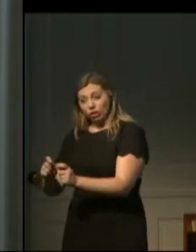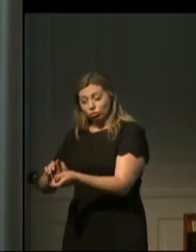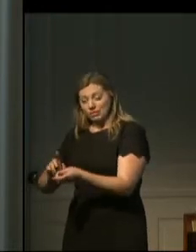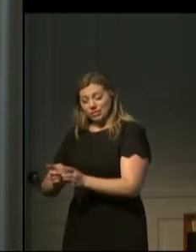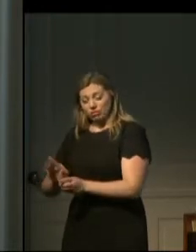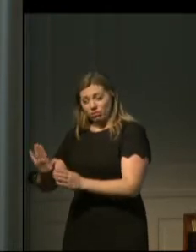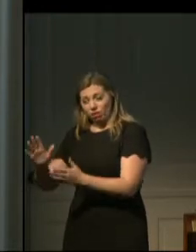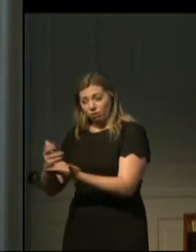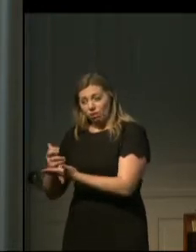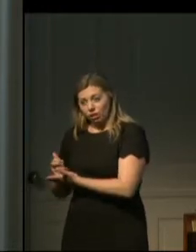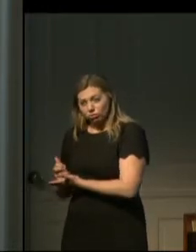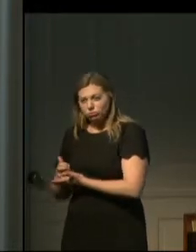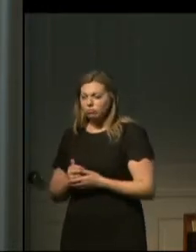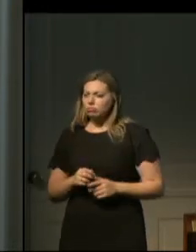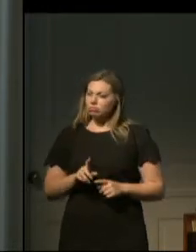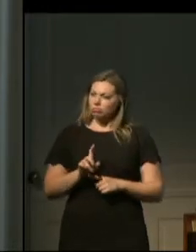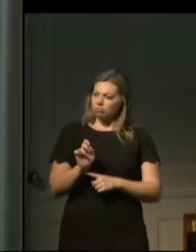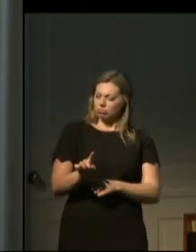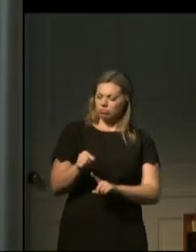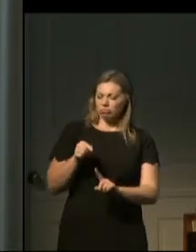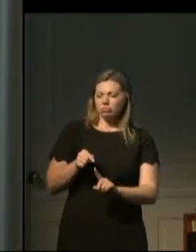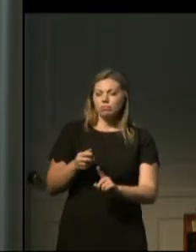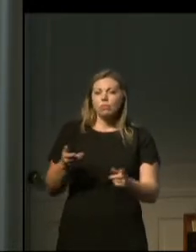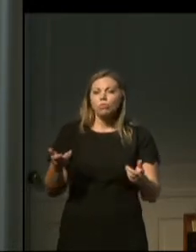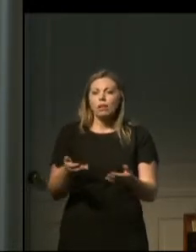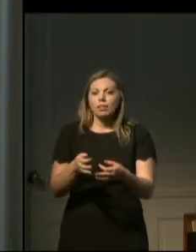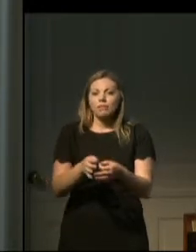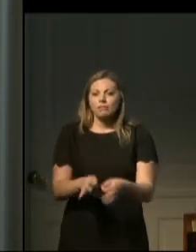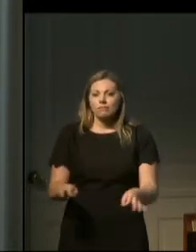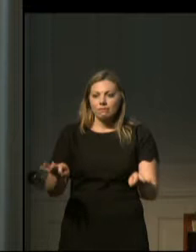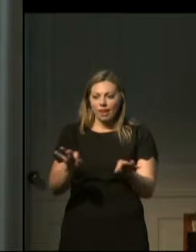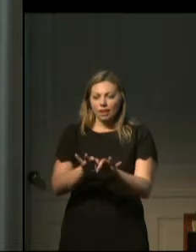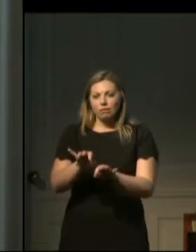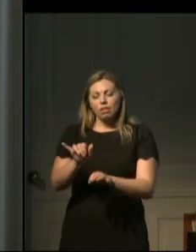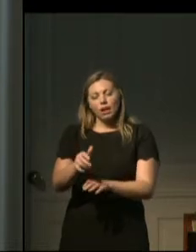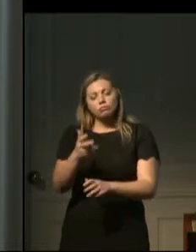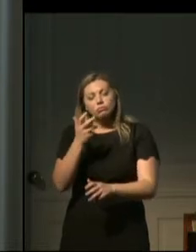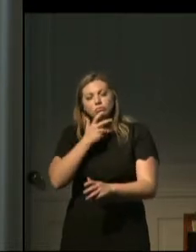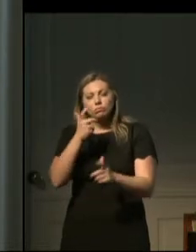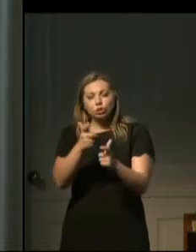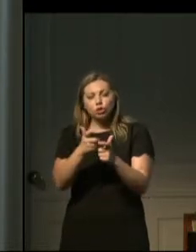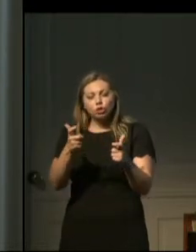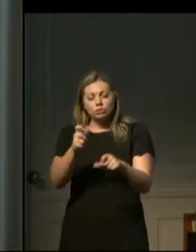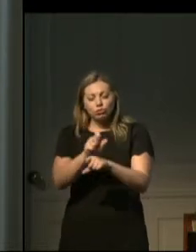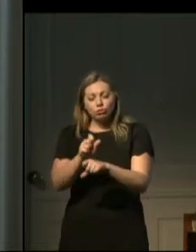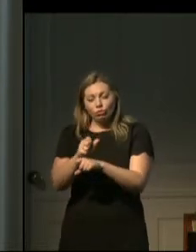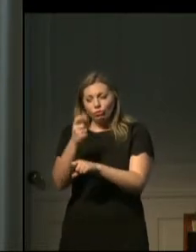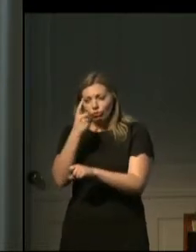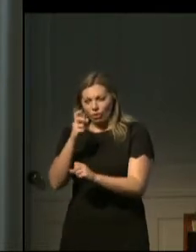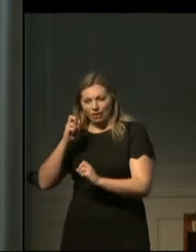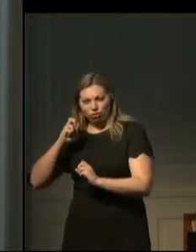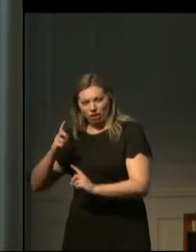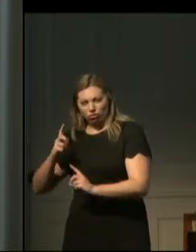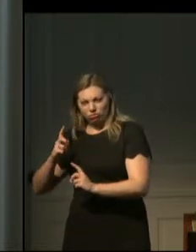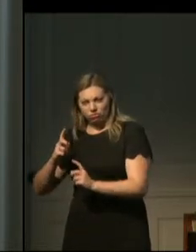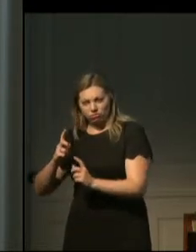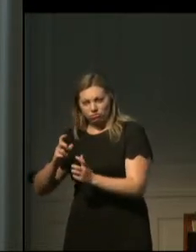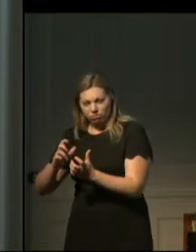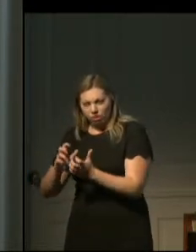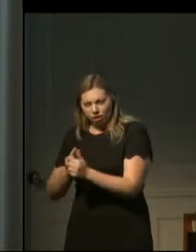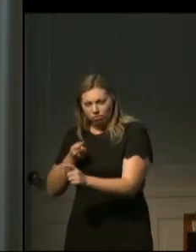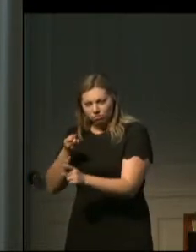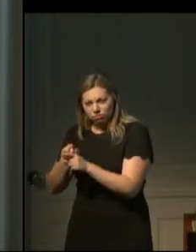this question is asking, what is the value of that enormous effort to education? What difference does it